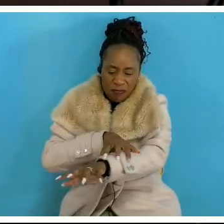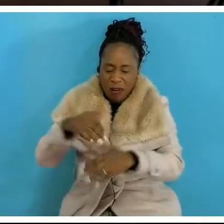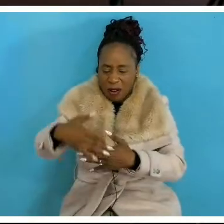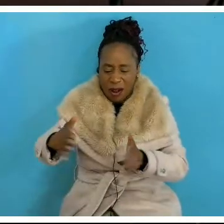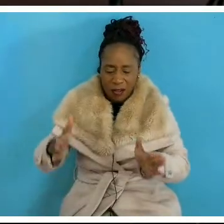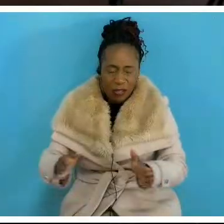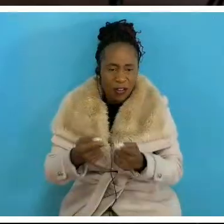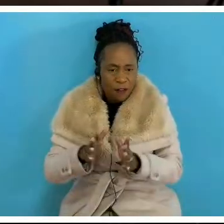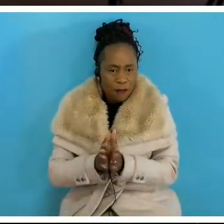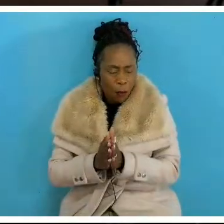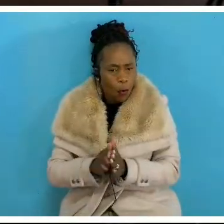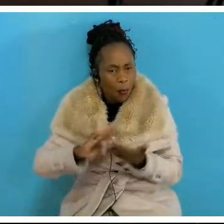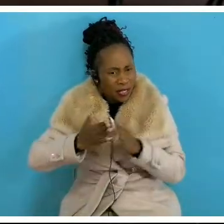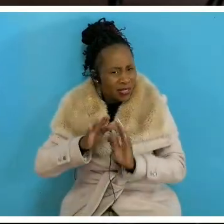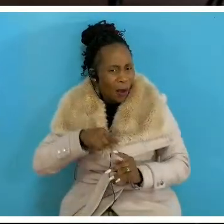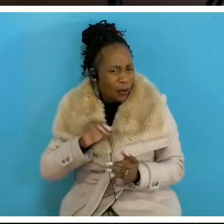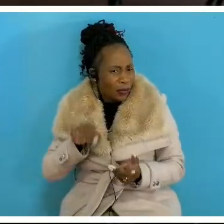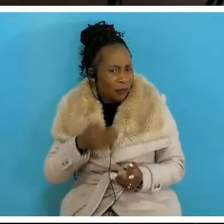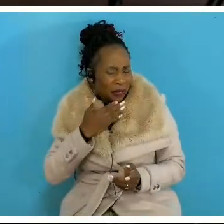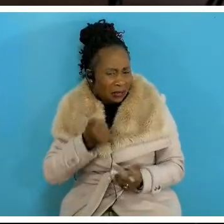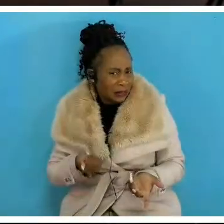What's the other one?